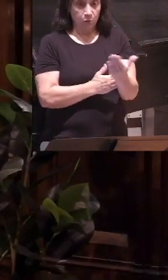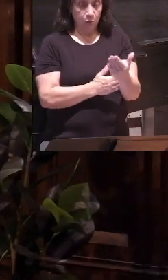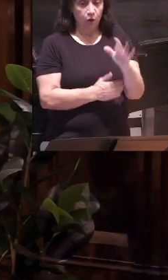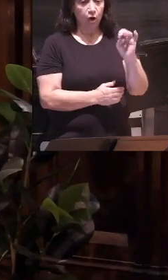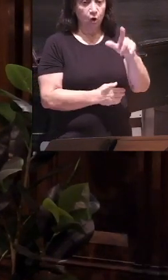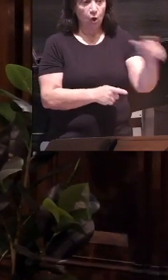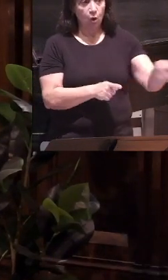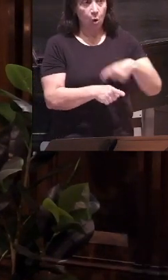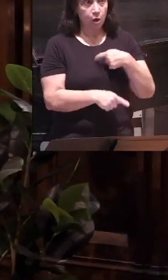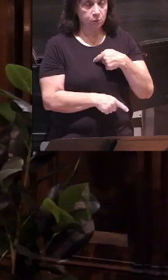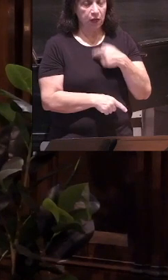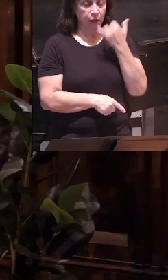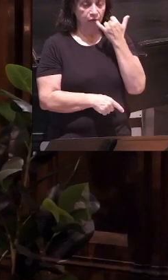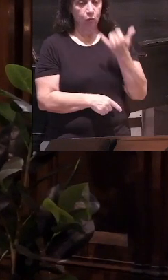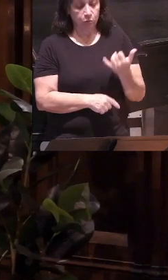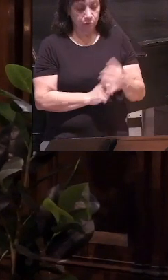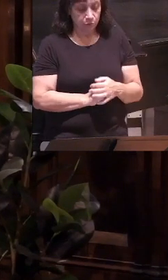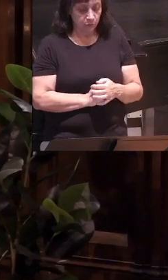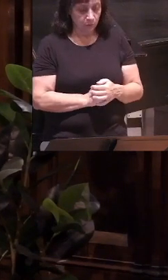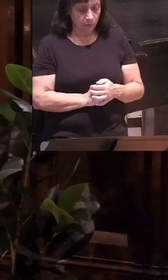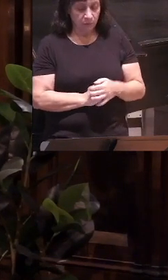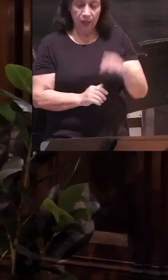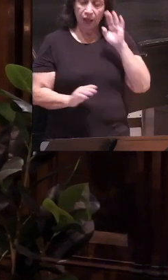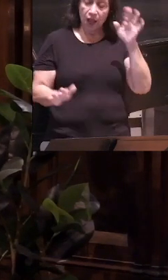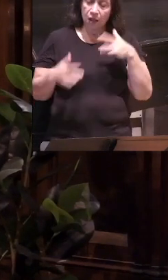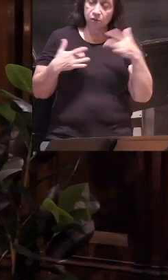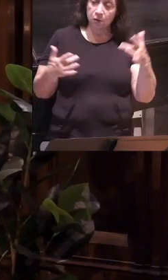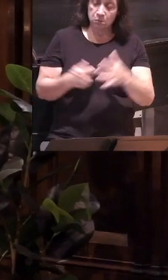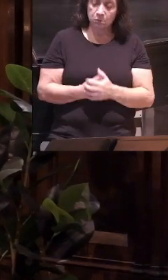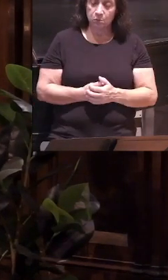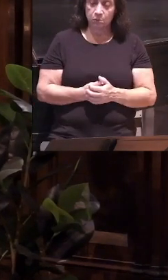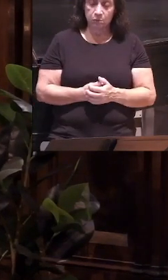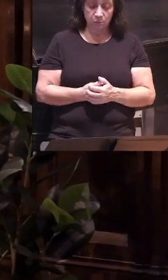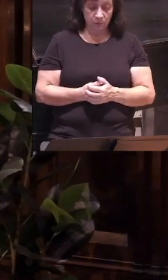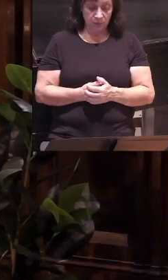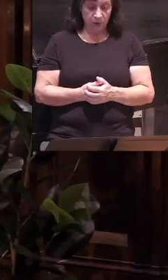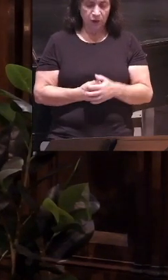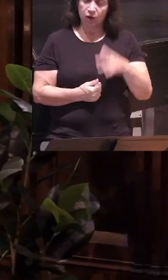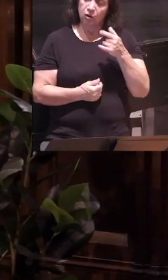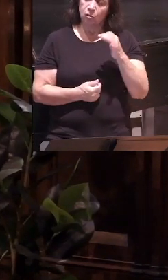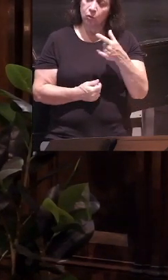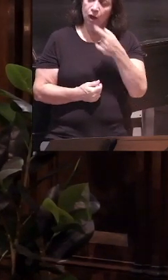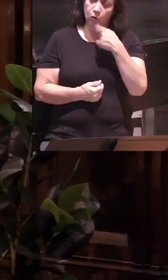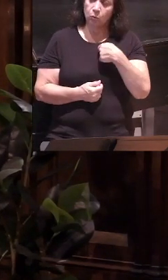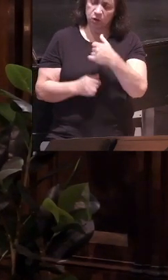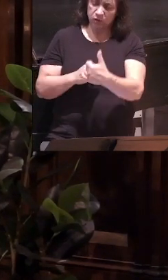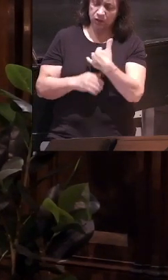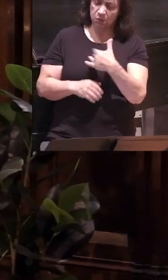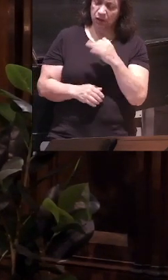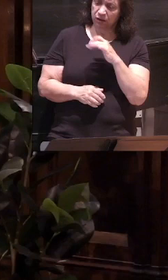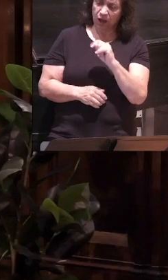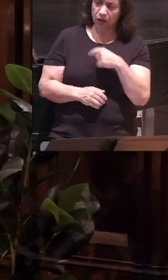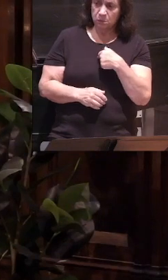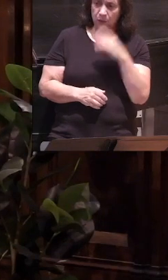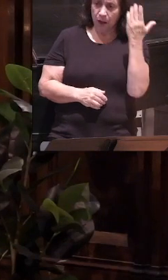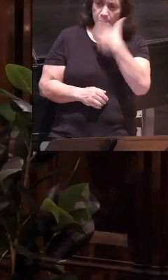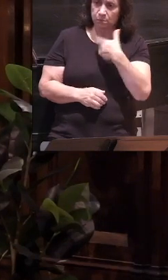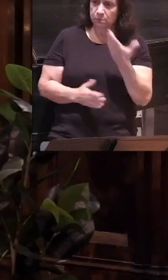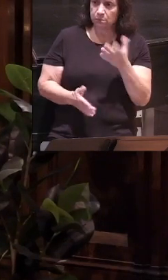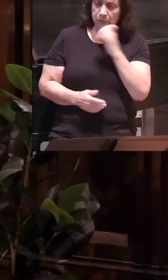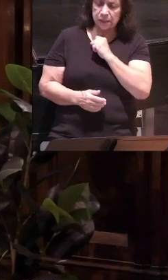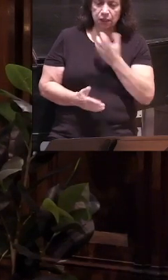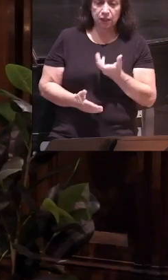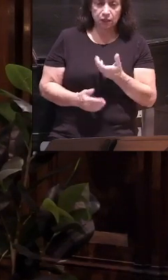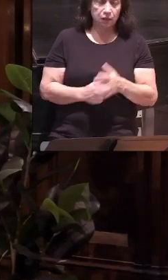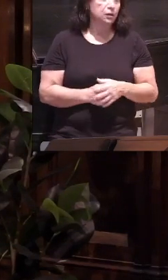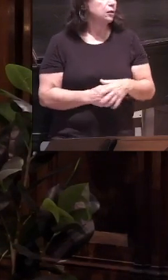Earl. Hey, Larry, how you doing? Say, Greg told me that, you know, that you sent me a text and somehow I didn't get it. And